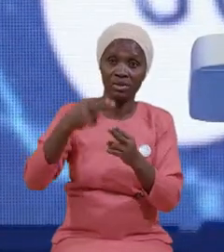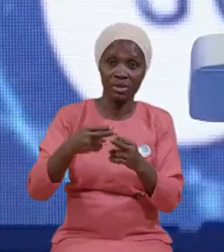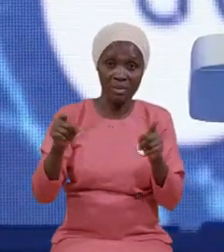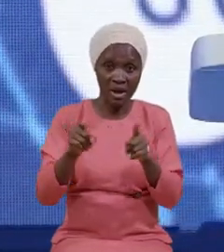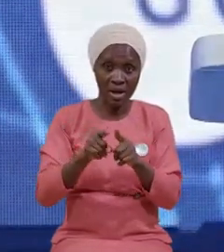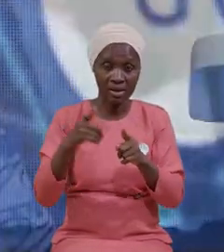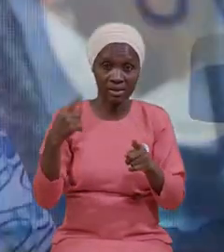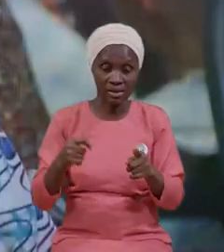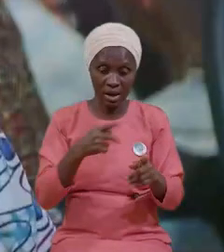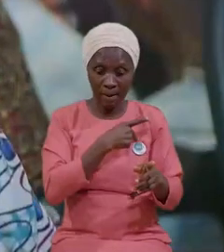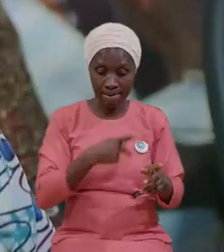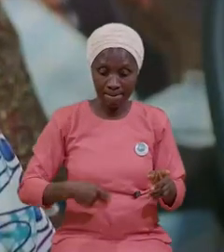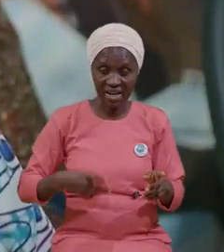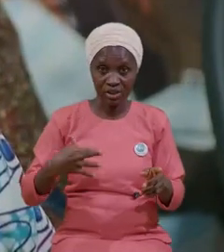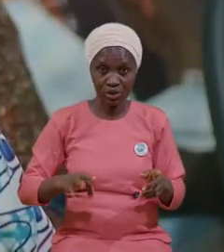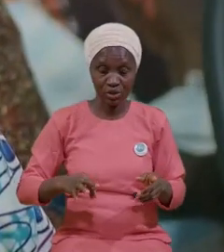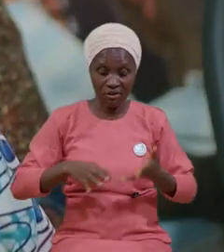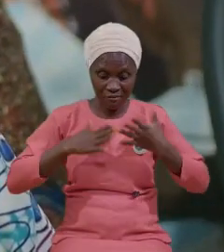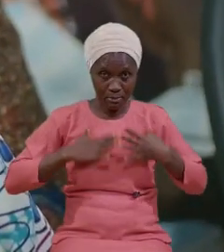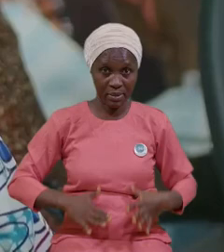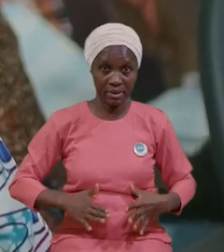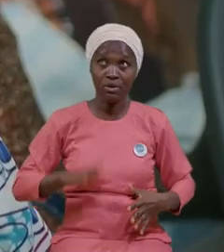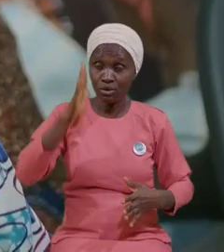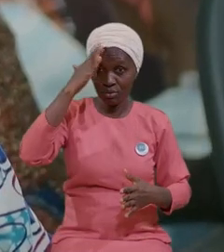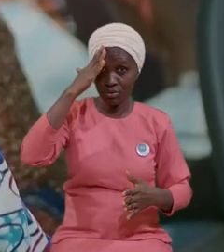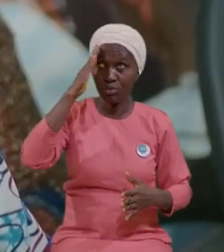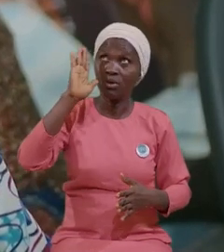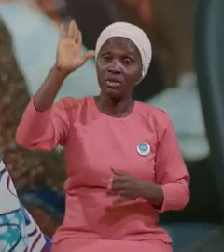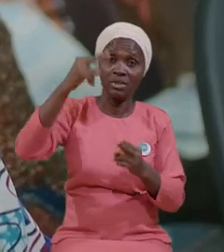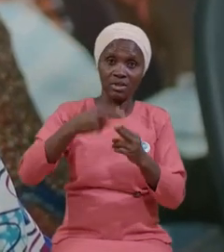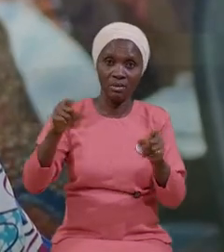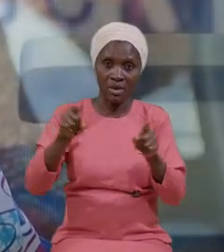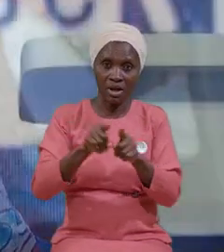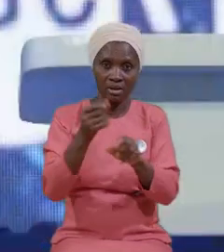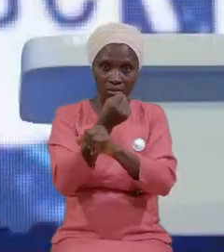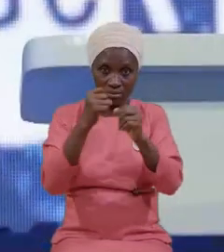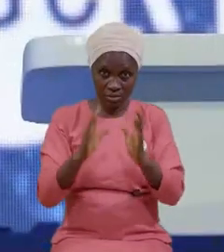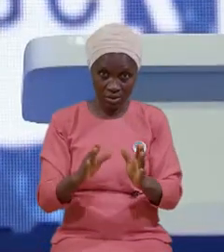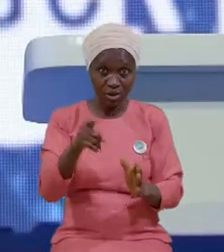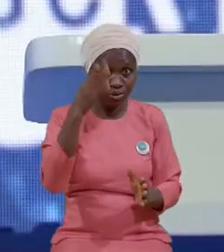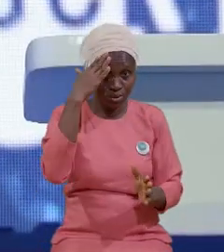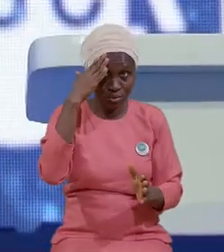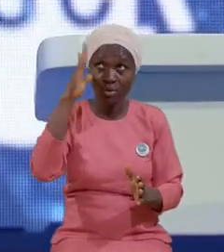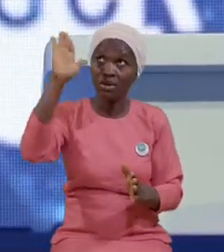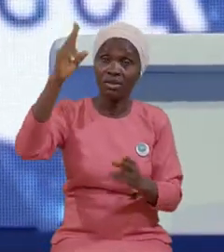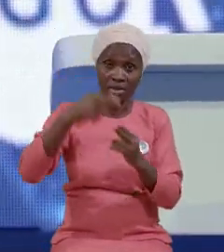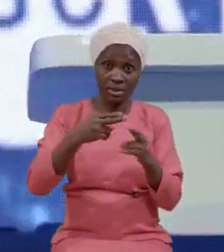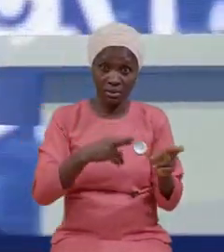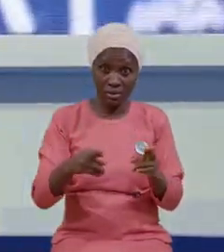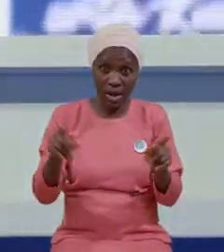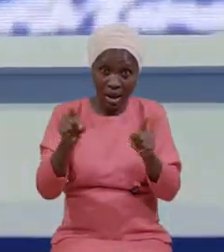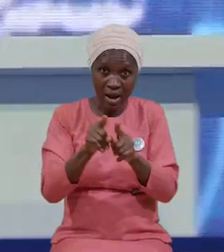Peace. You know his name as the Savior. You know his name as the